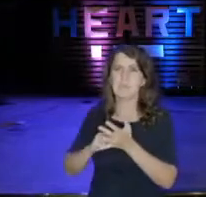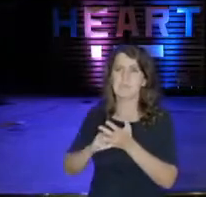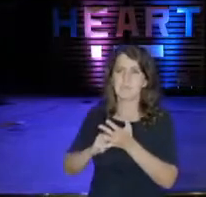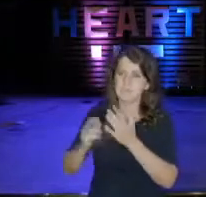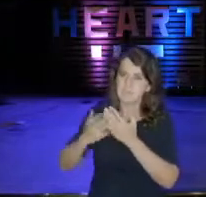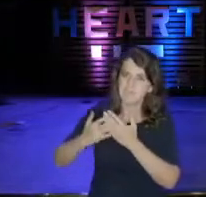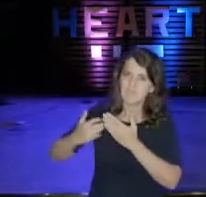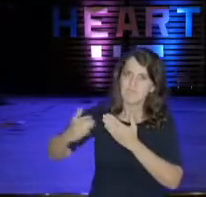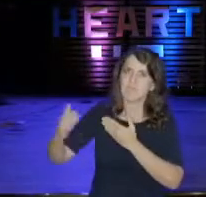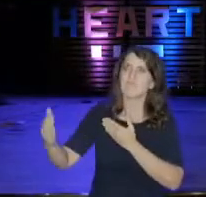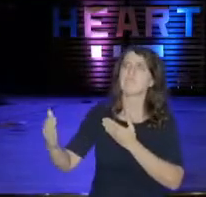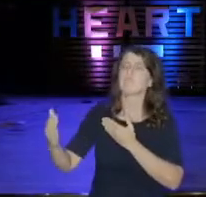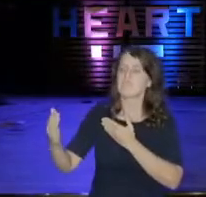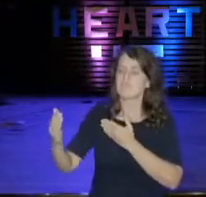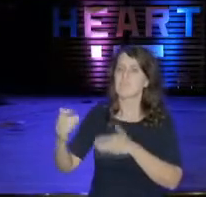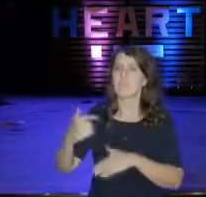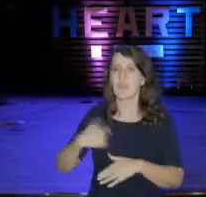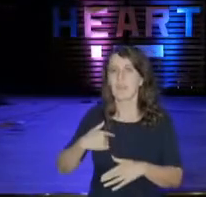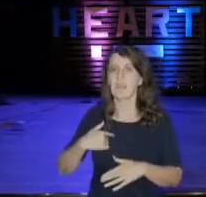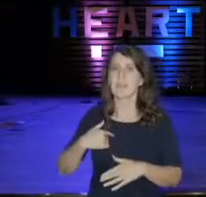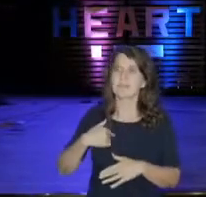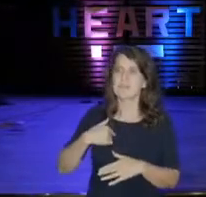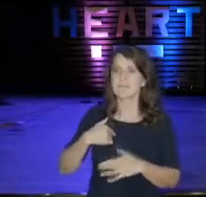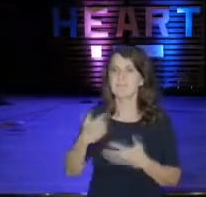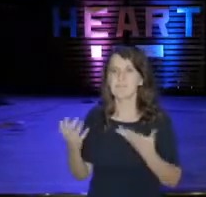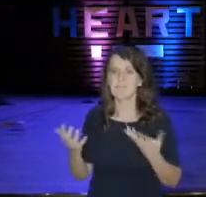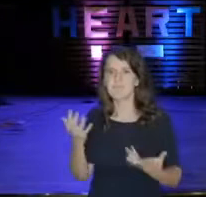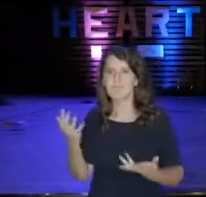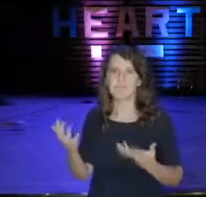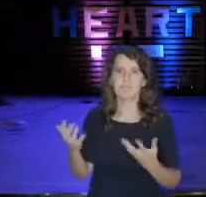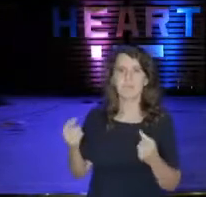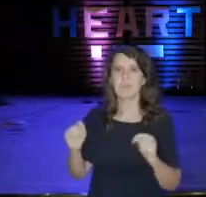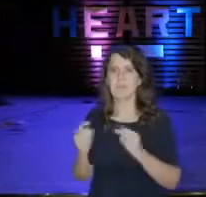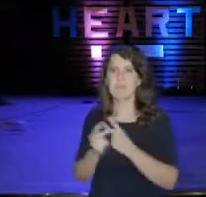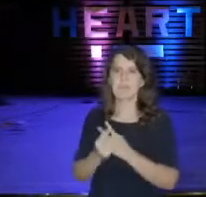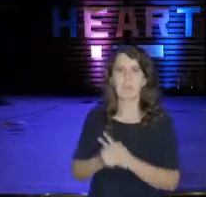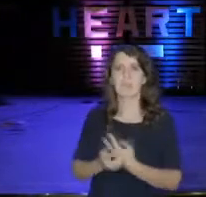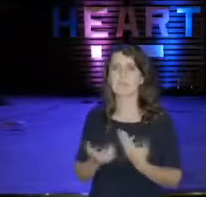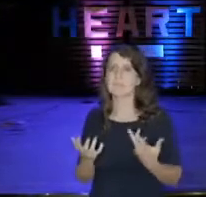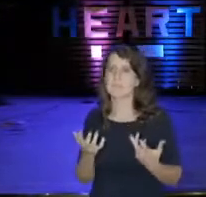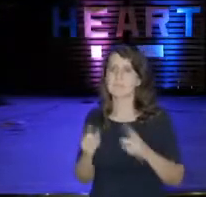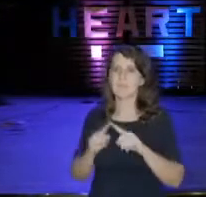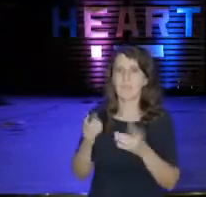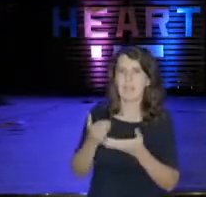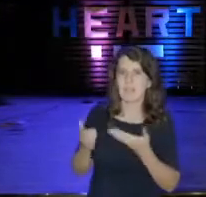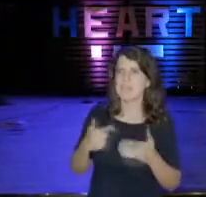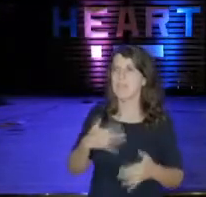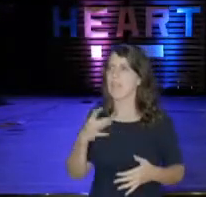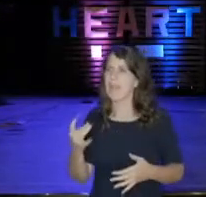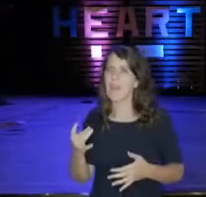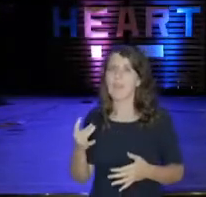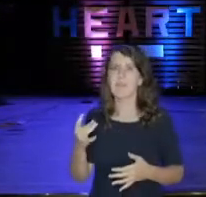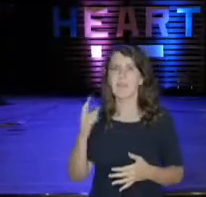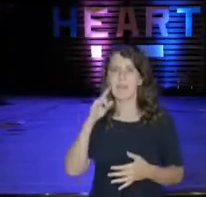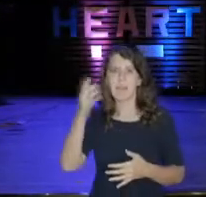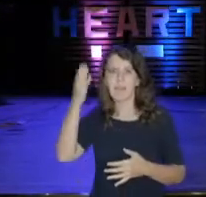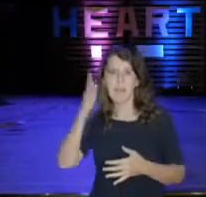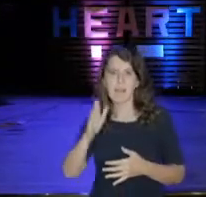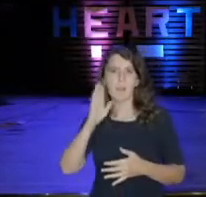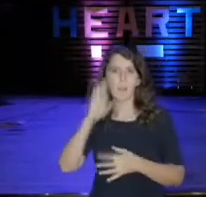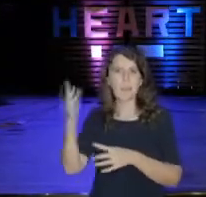my life, I kind of went back and forth with different passions that I had that I could see God